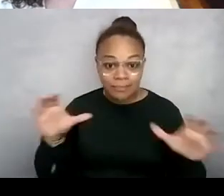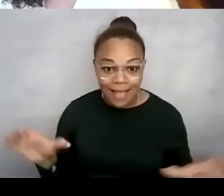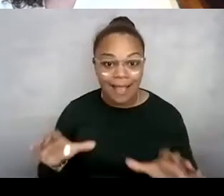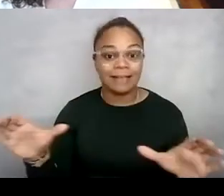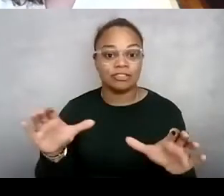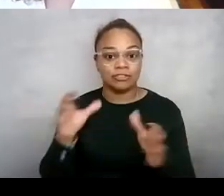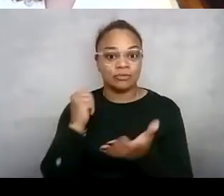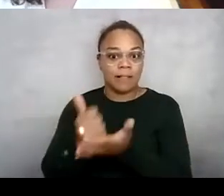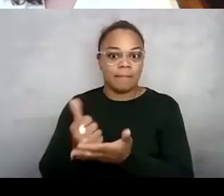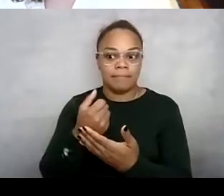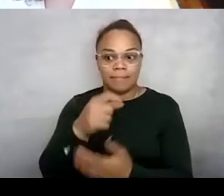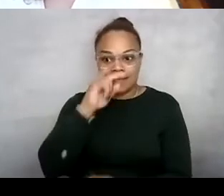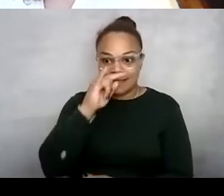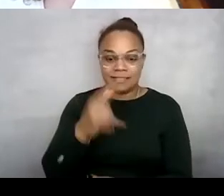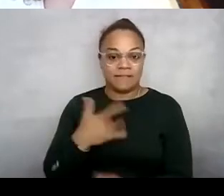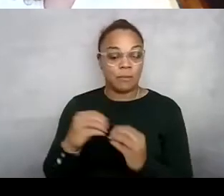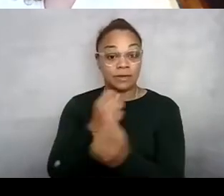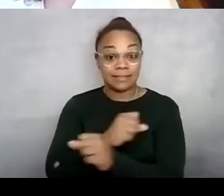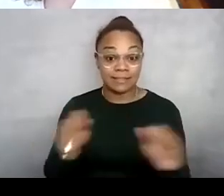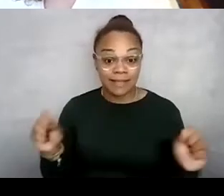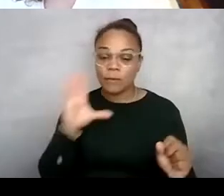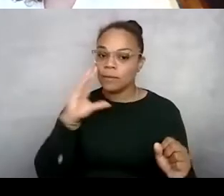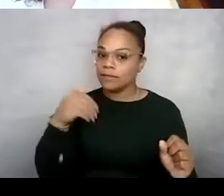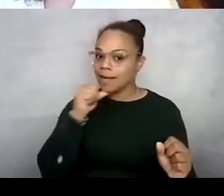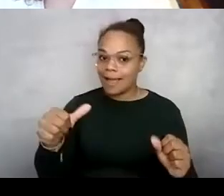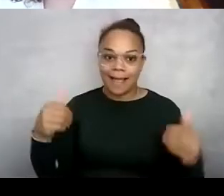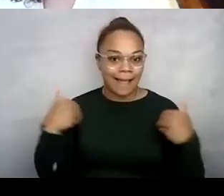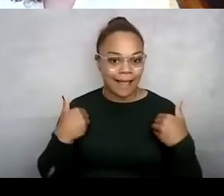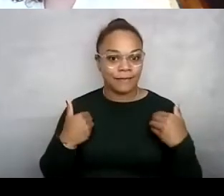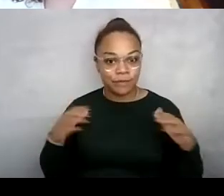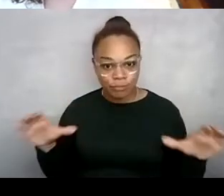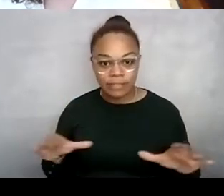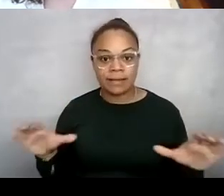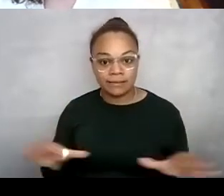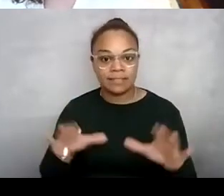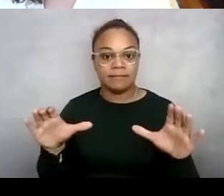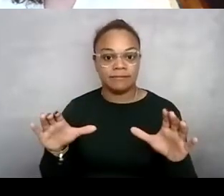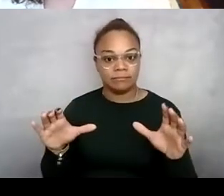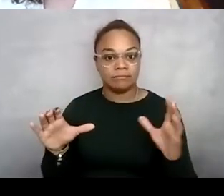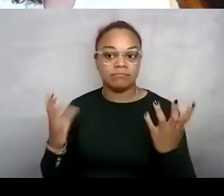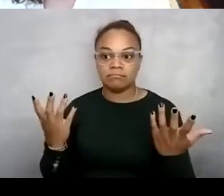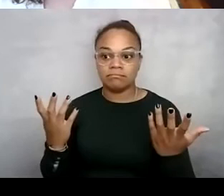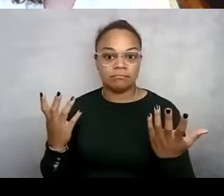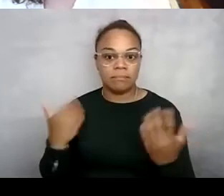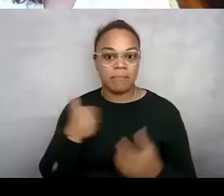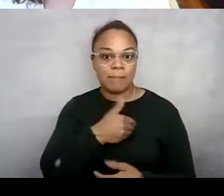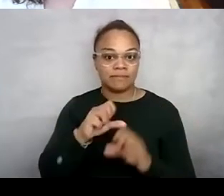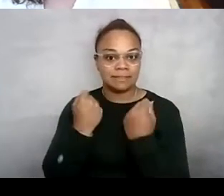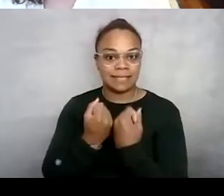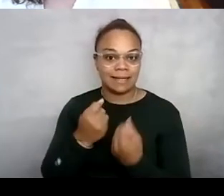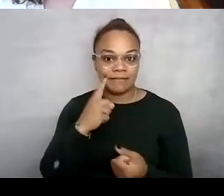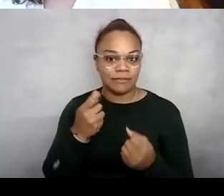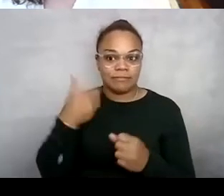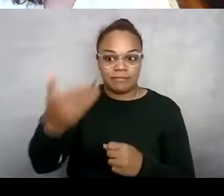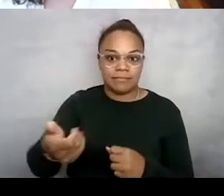we're not going to have productive citizens in the next generation, because they're going to have to deal with such behavioral